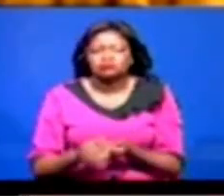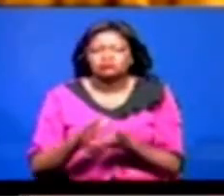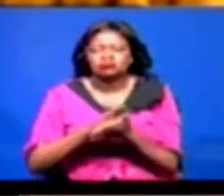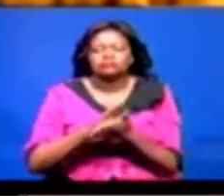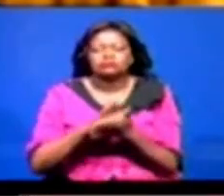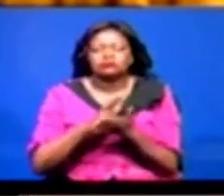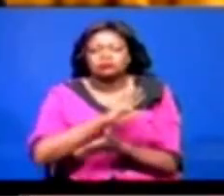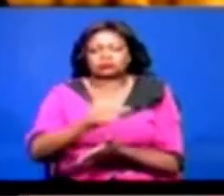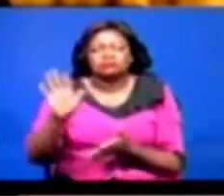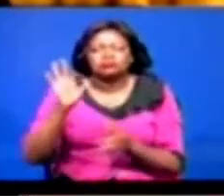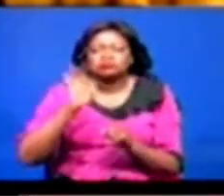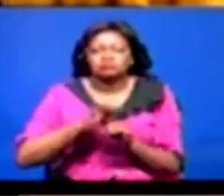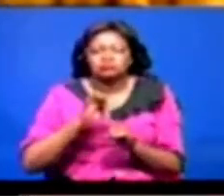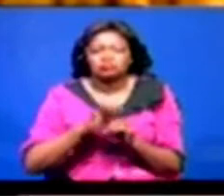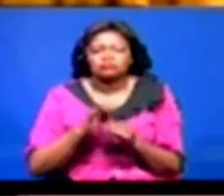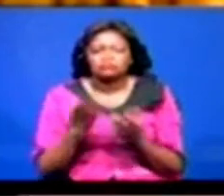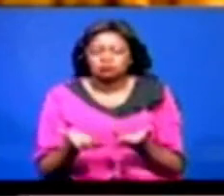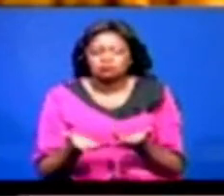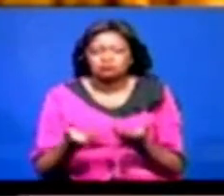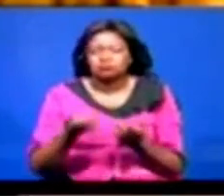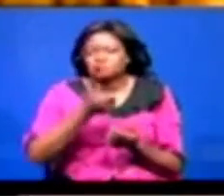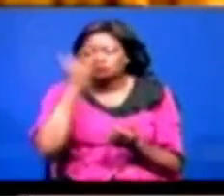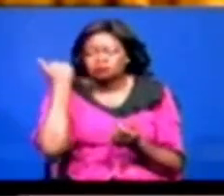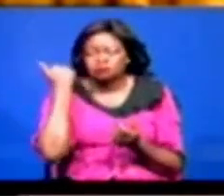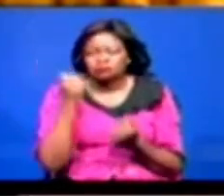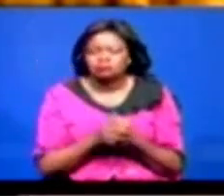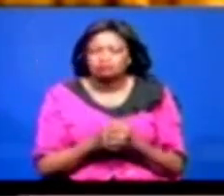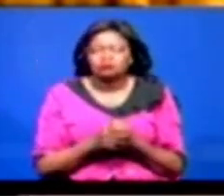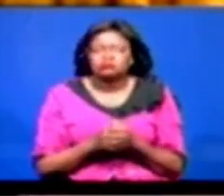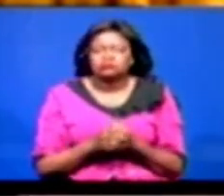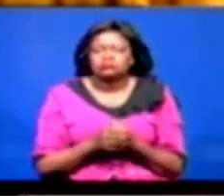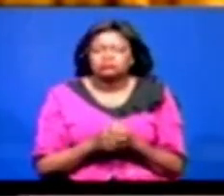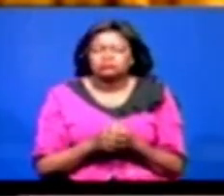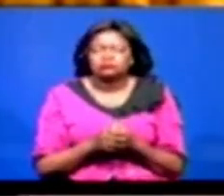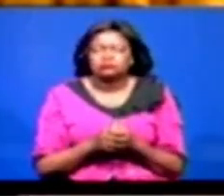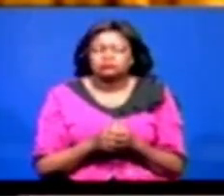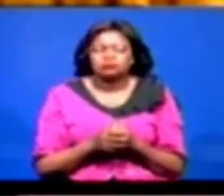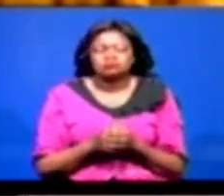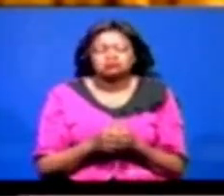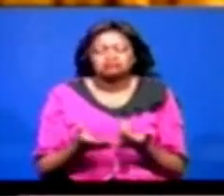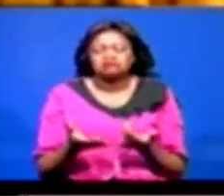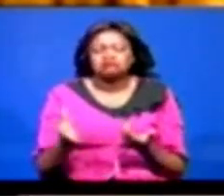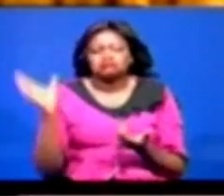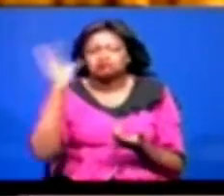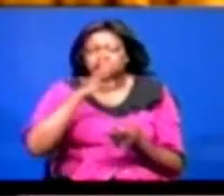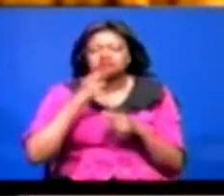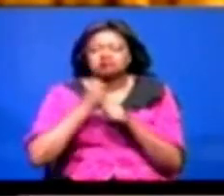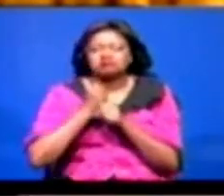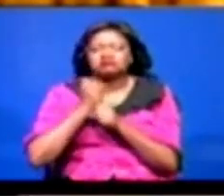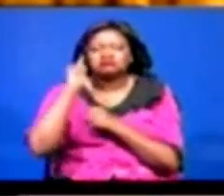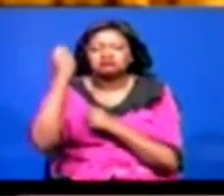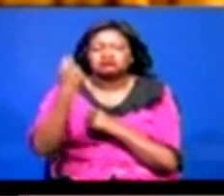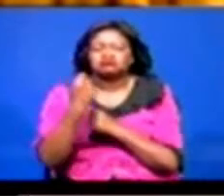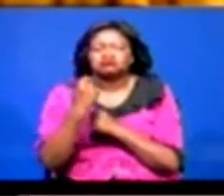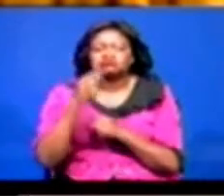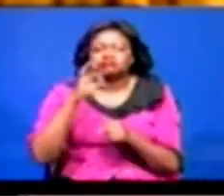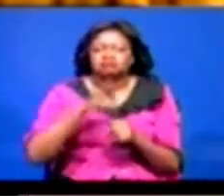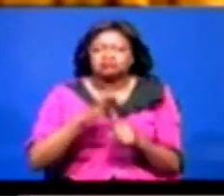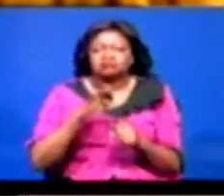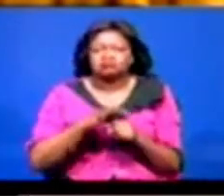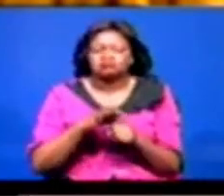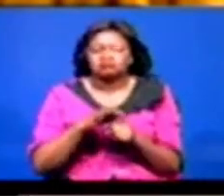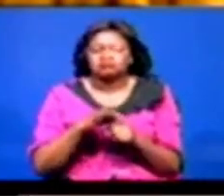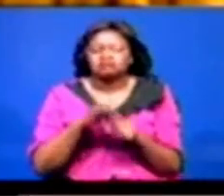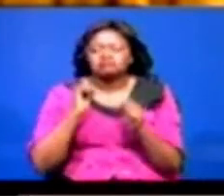those ballots. Now, because of the deficiency of trust in this country, ballot pallets can only be